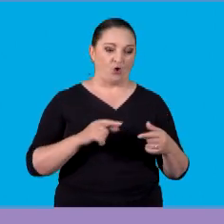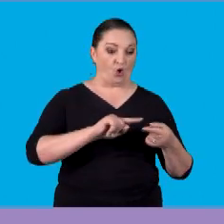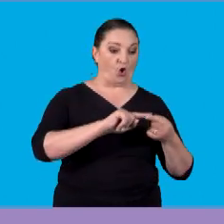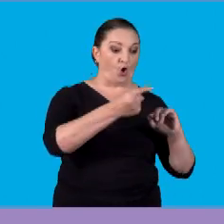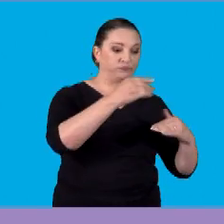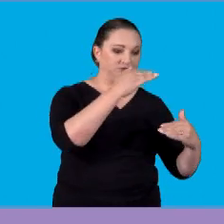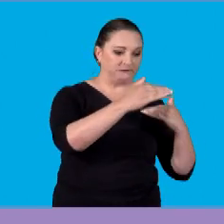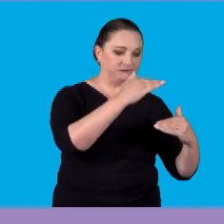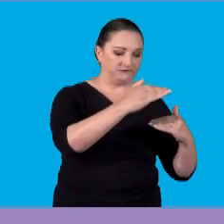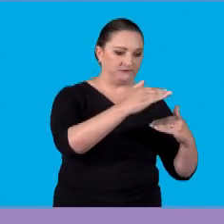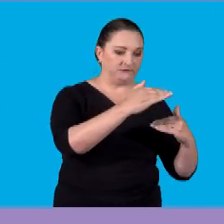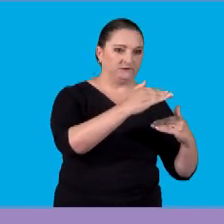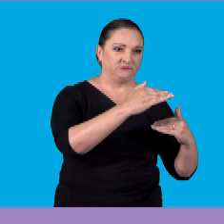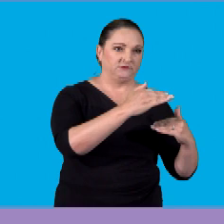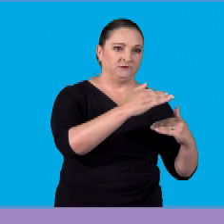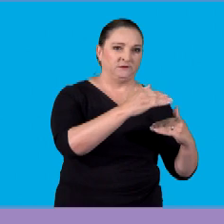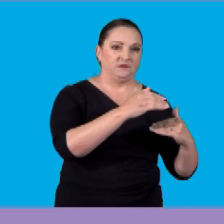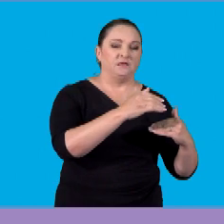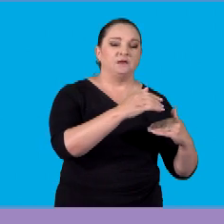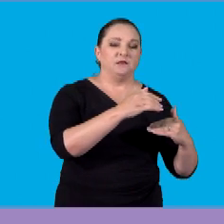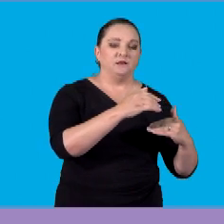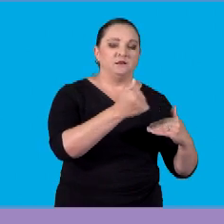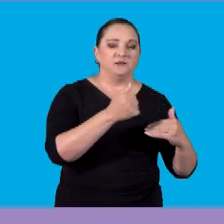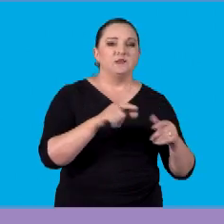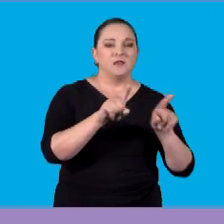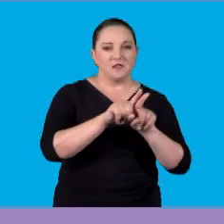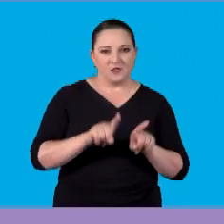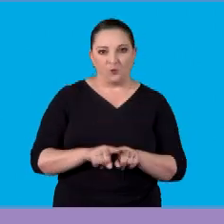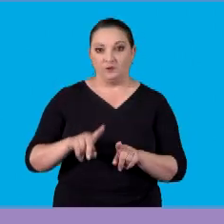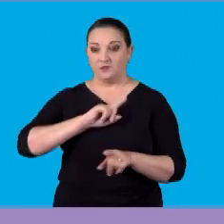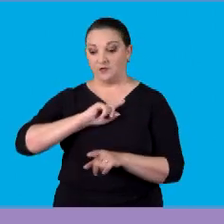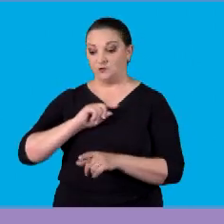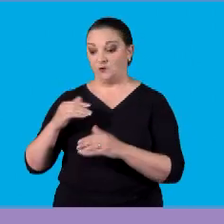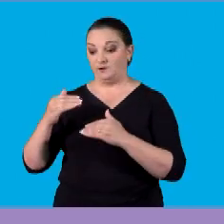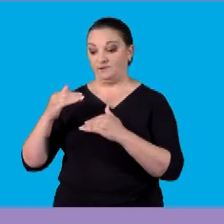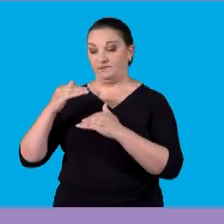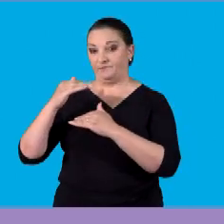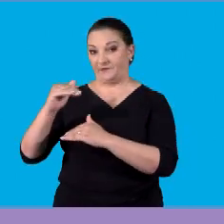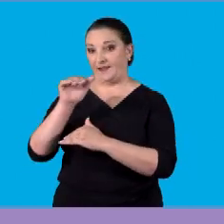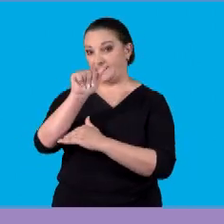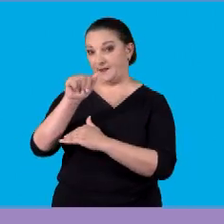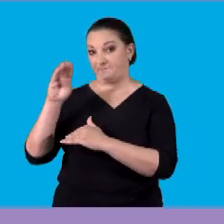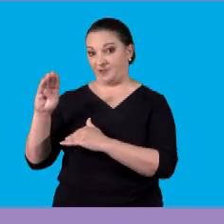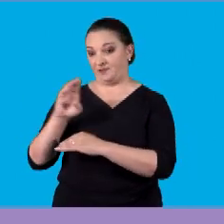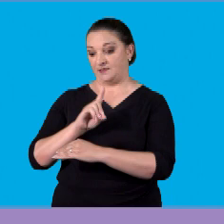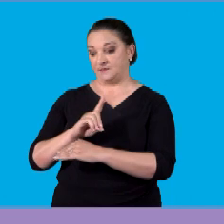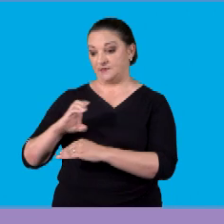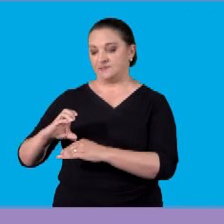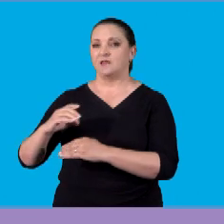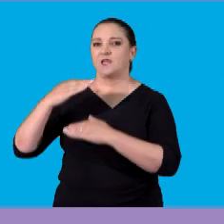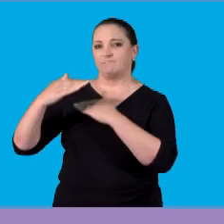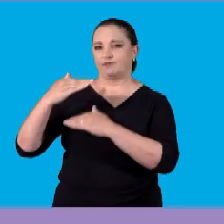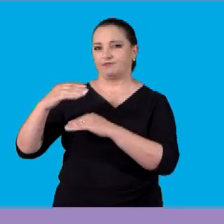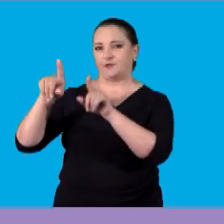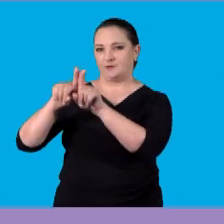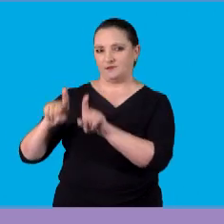of a parallelogram are equal. That means that AB is equals to DC. It also means that AD is equals to